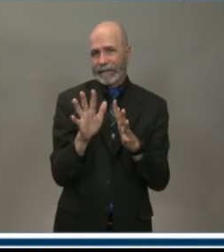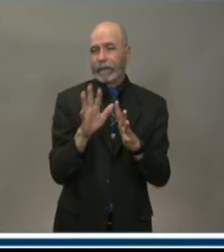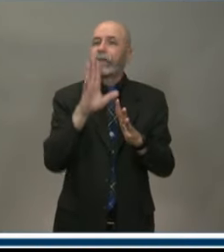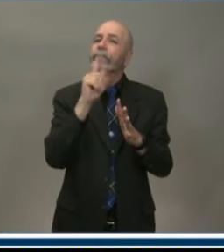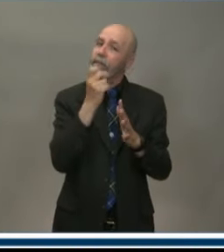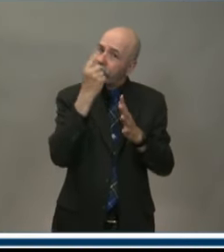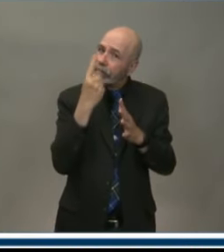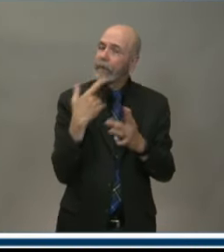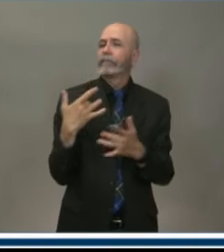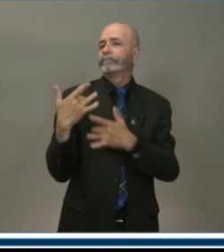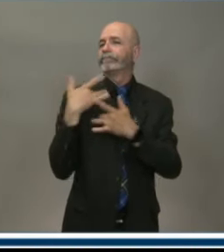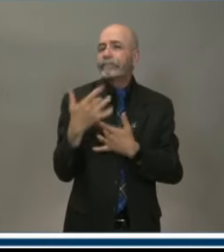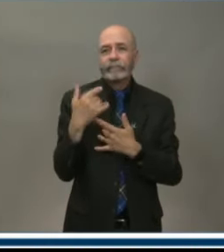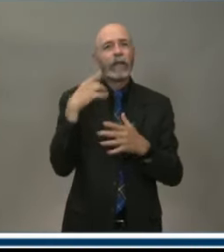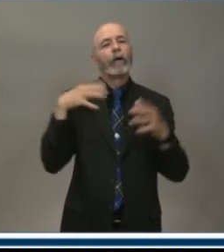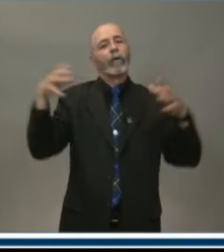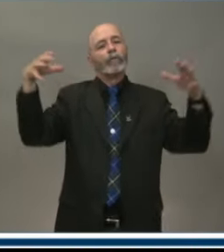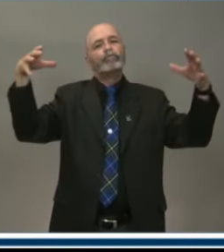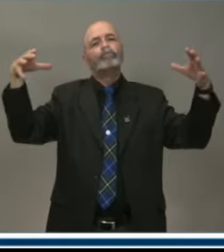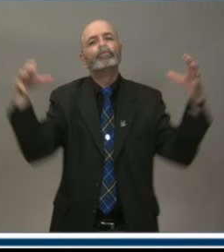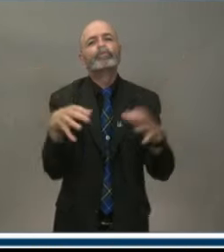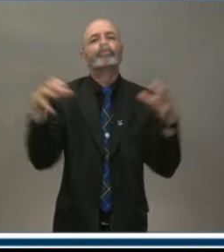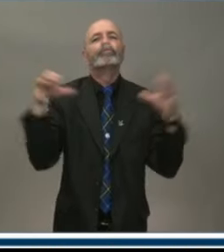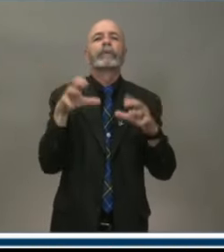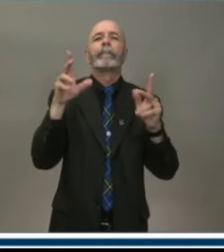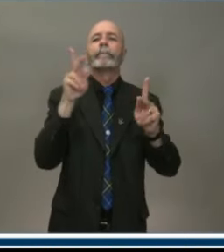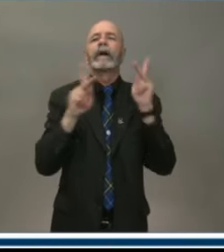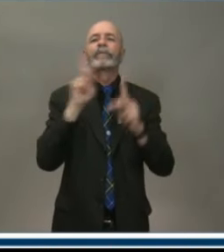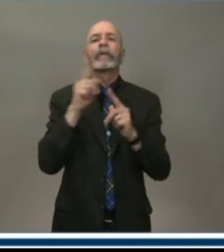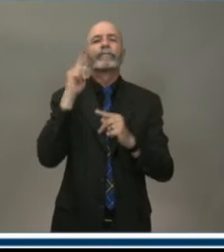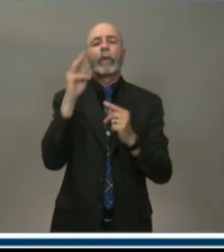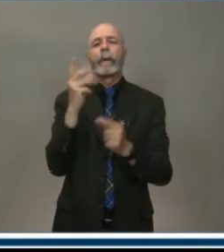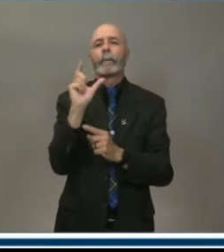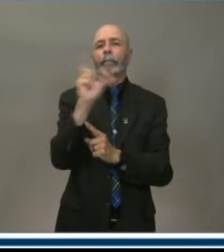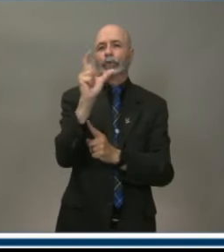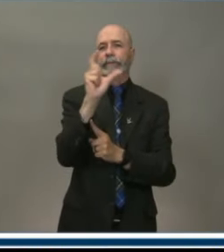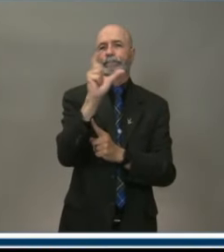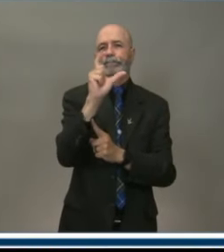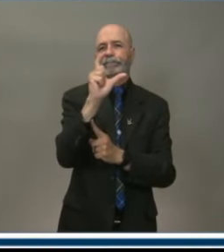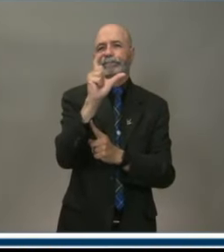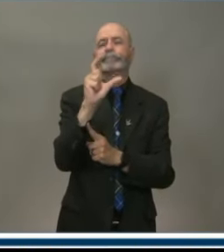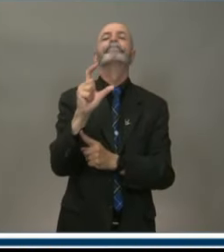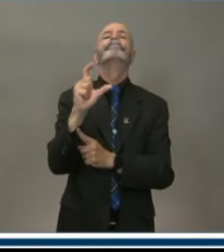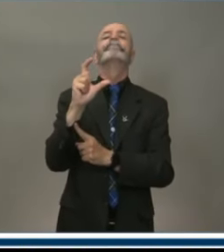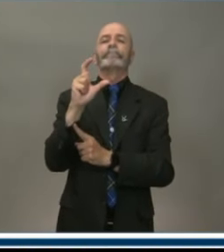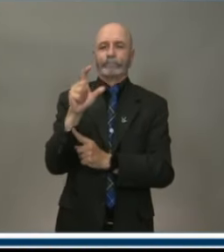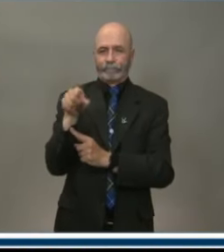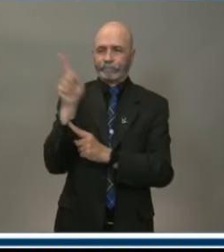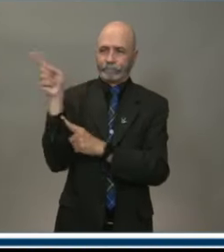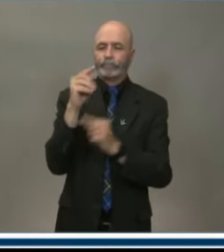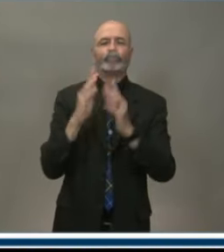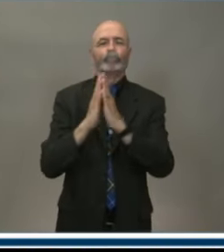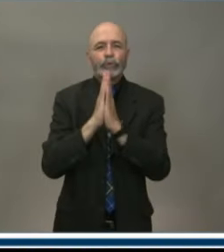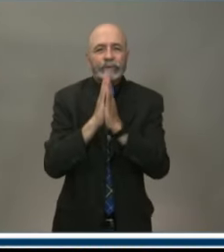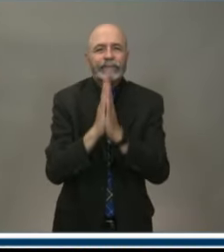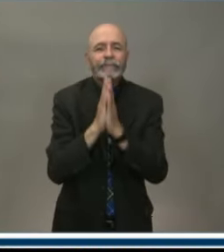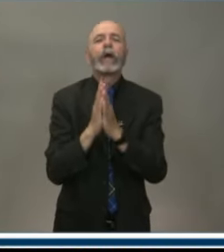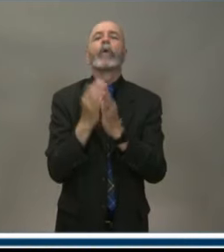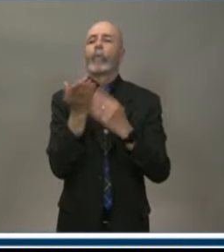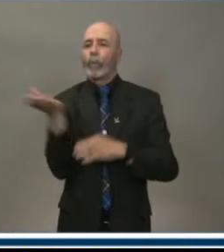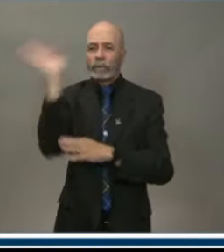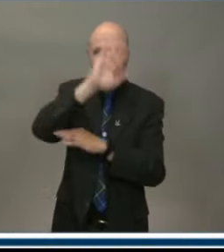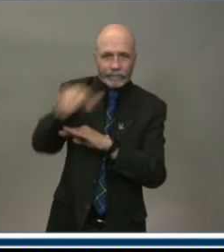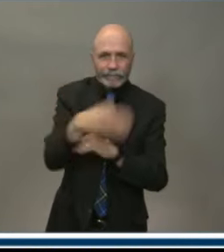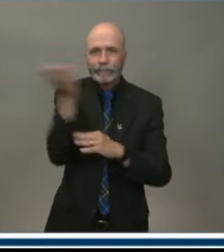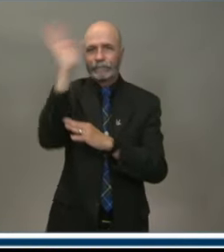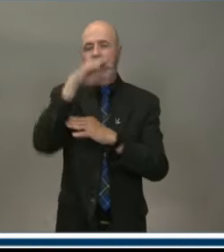to gather. Many Muslims get together with family and friends for prayers and meals at the end of the day, and there's usually a